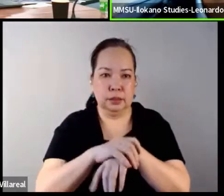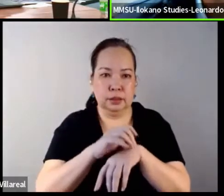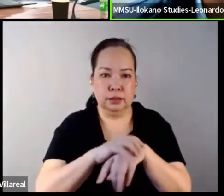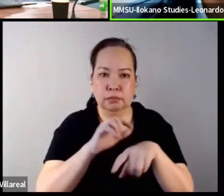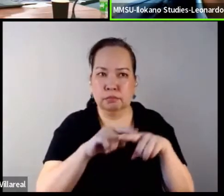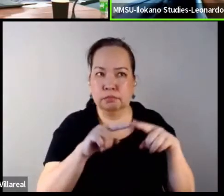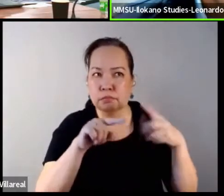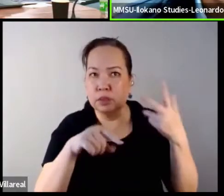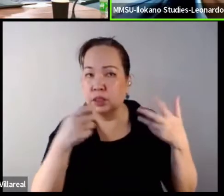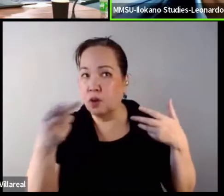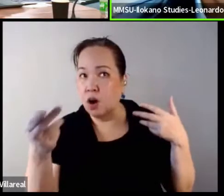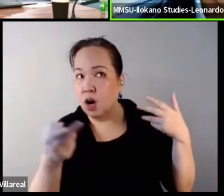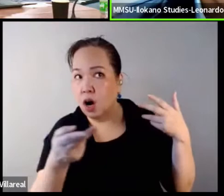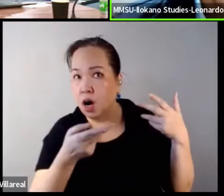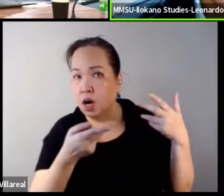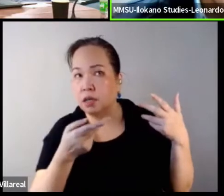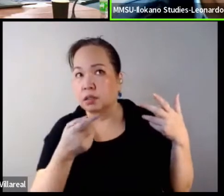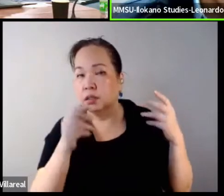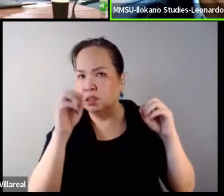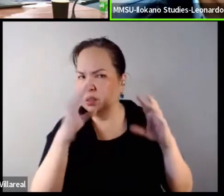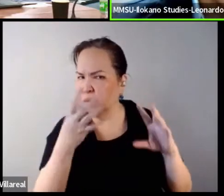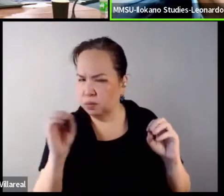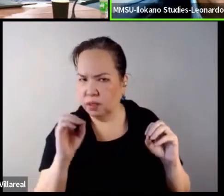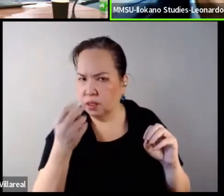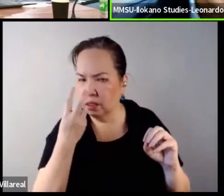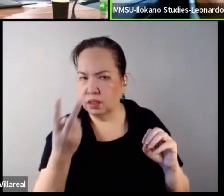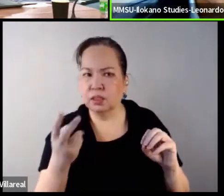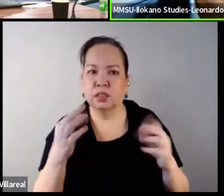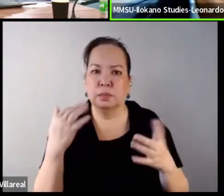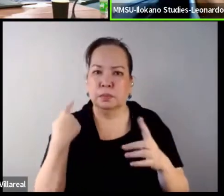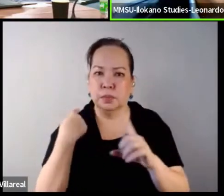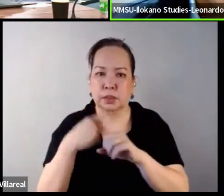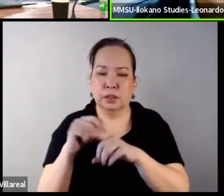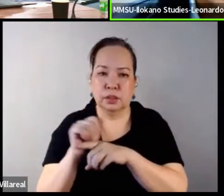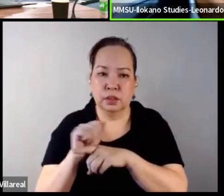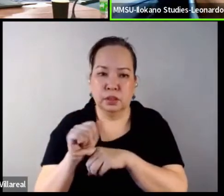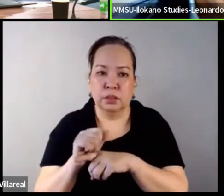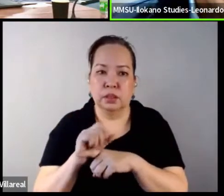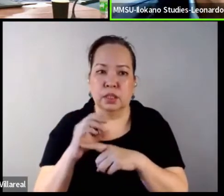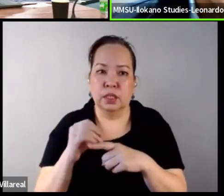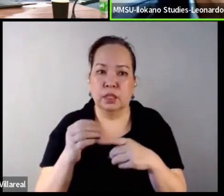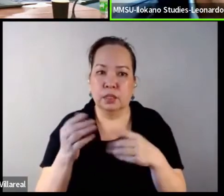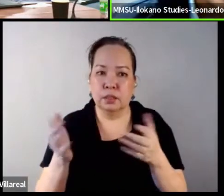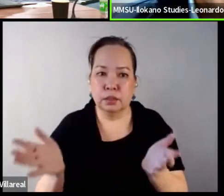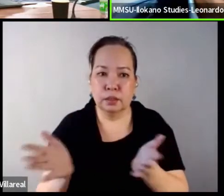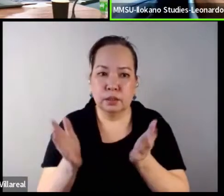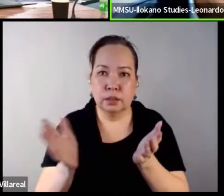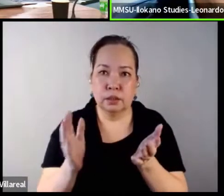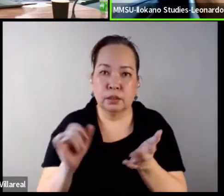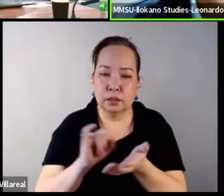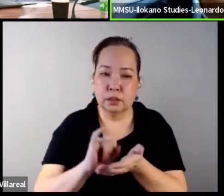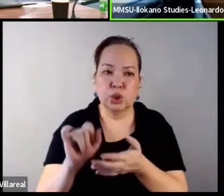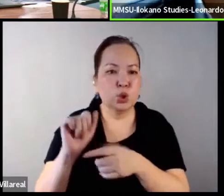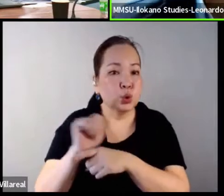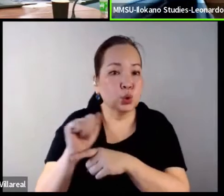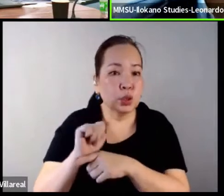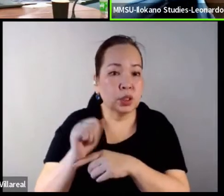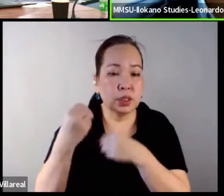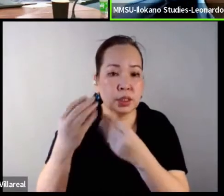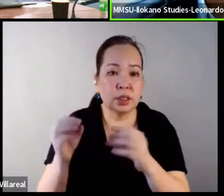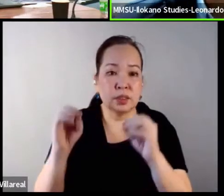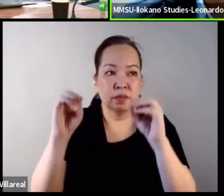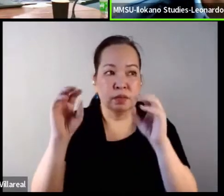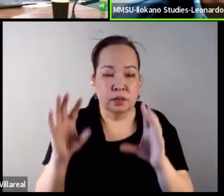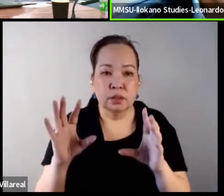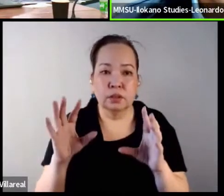the hiring and also in the training of teachers. We also encourage institutions to train teachers to